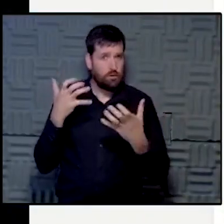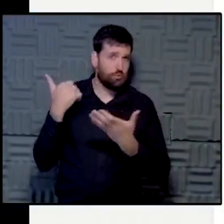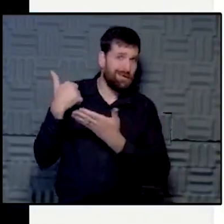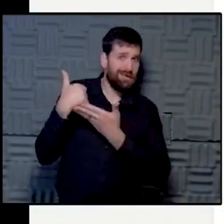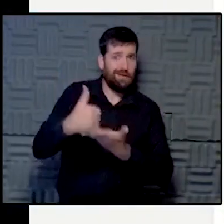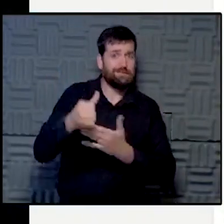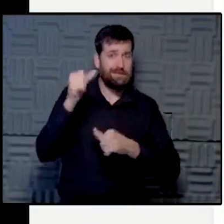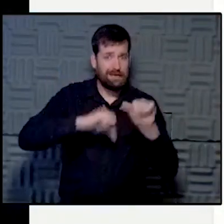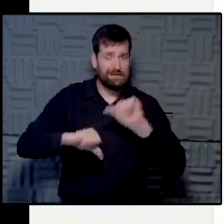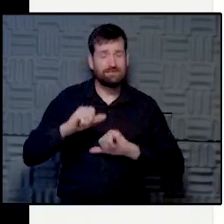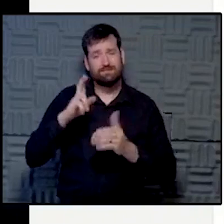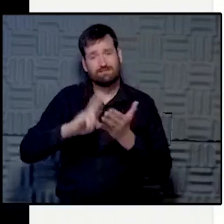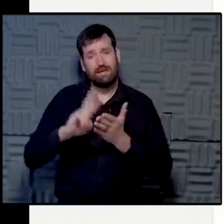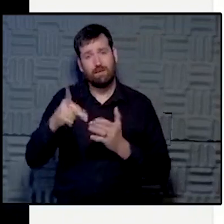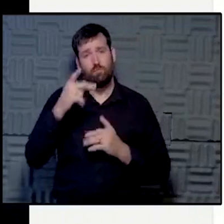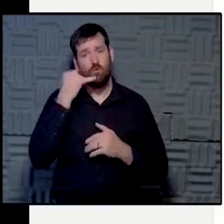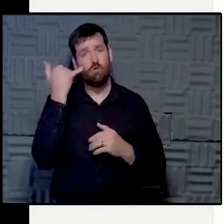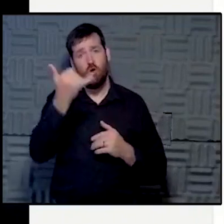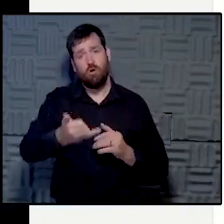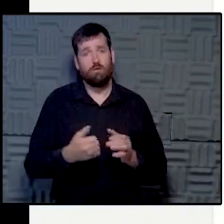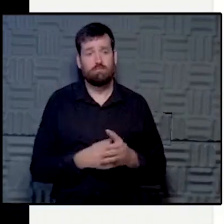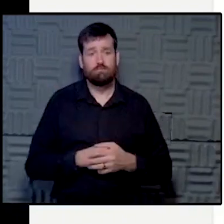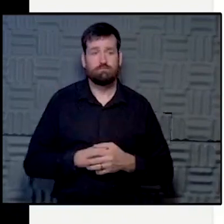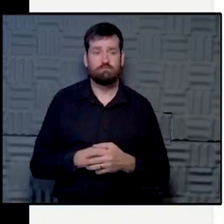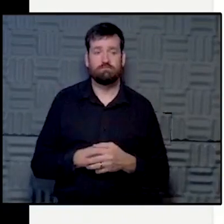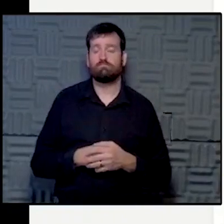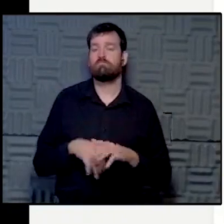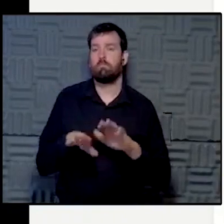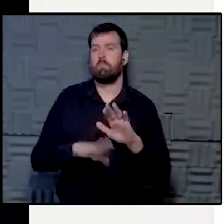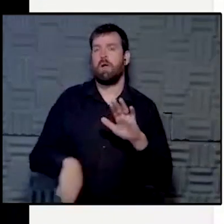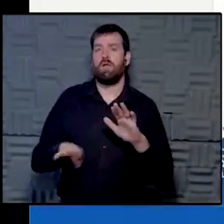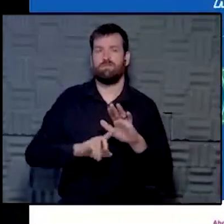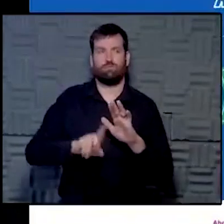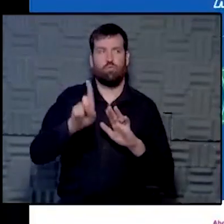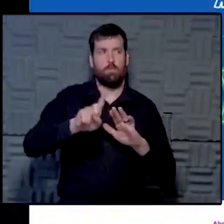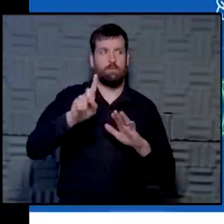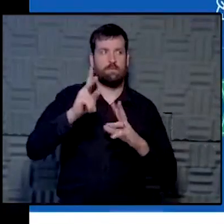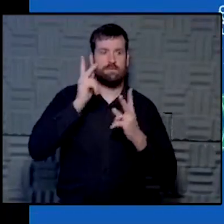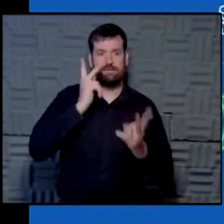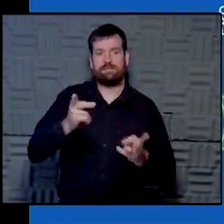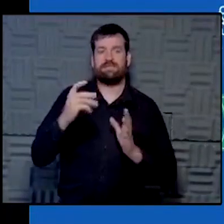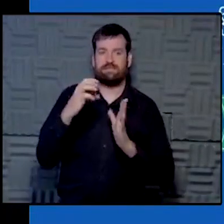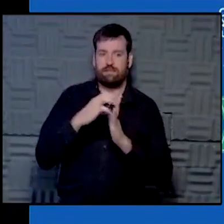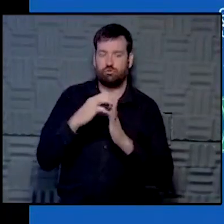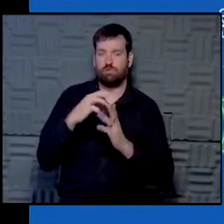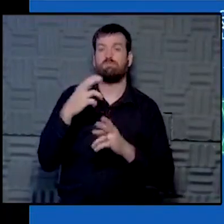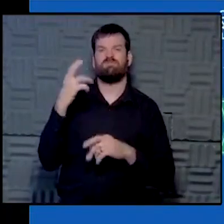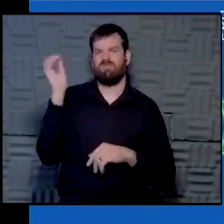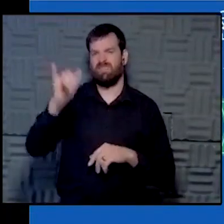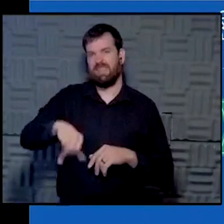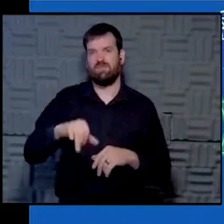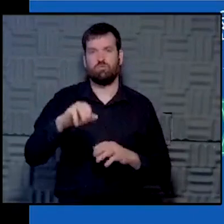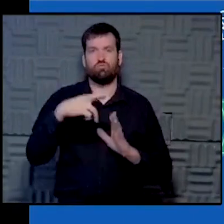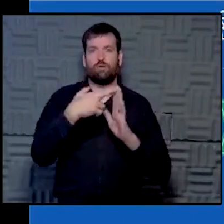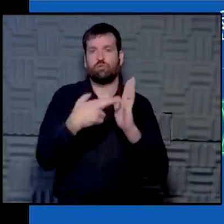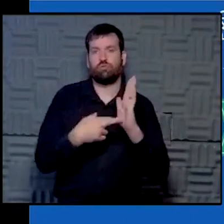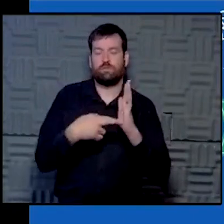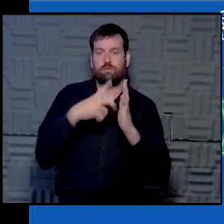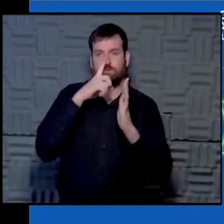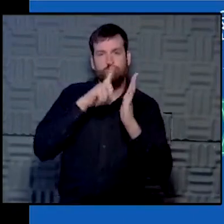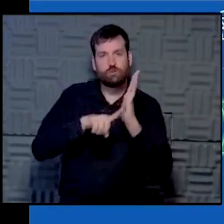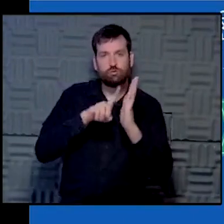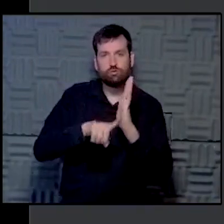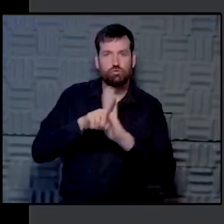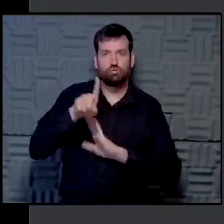sign up, we'll call you and we'll get you all the way at the bottom. If you scroll up, you'll see that there's a section that says, there it is, the registry research